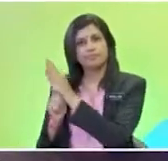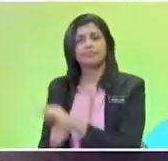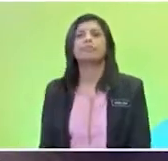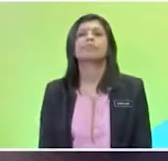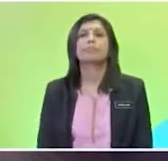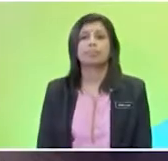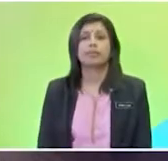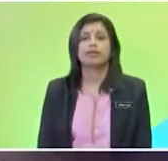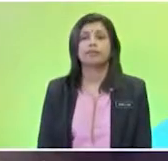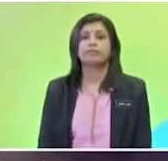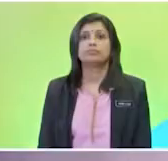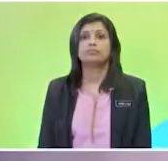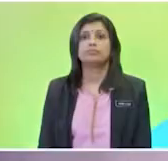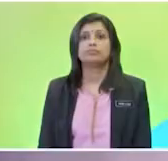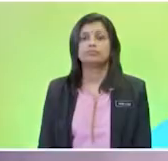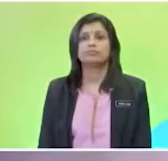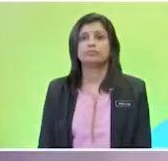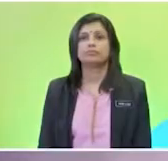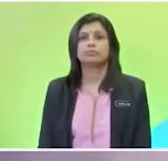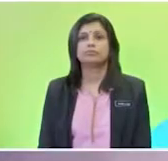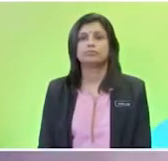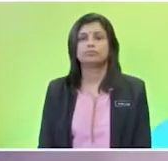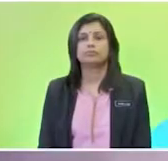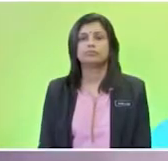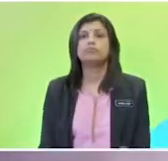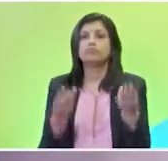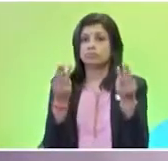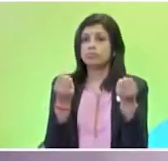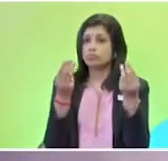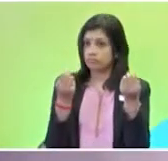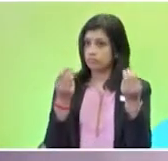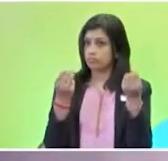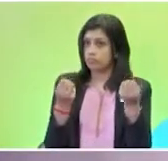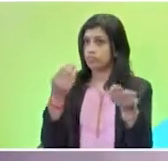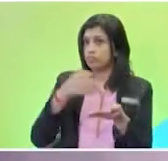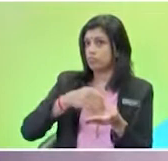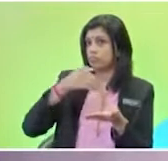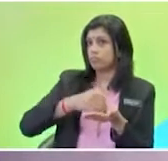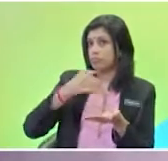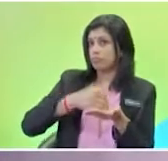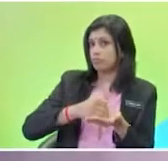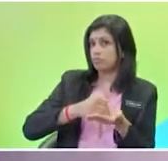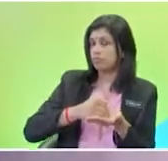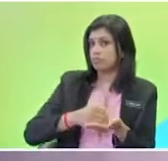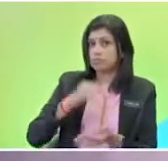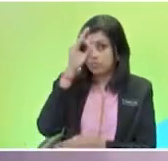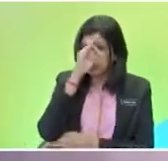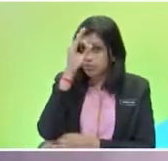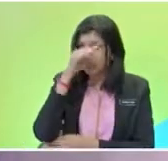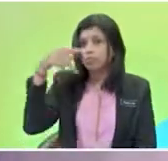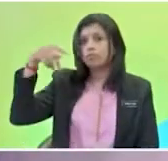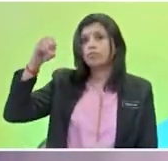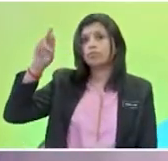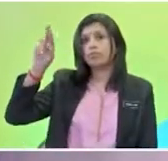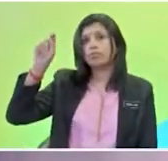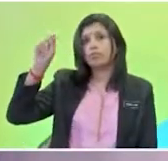about today's content. Okay, if you want to do more interactive activities, students out there